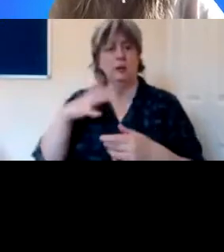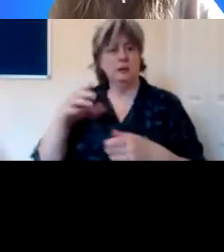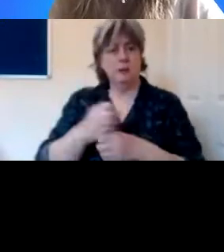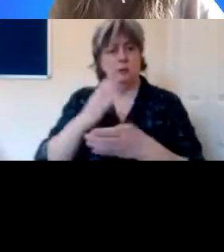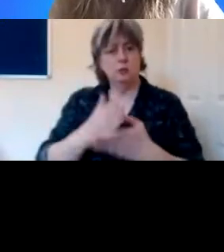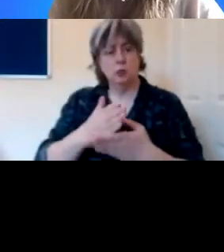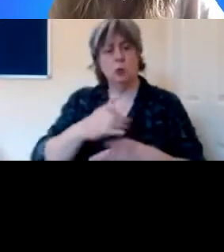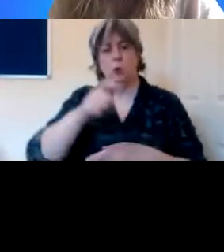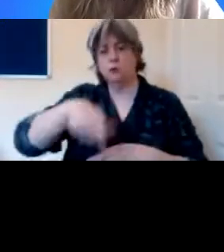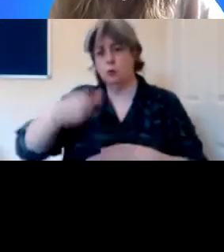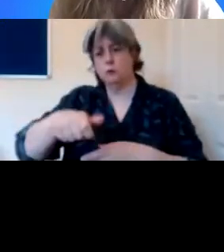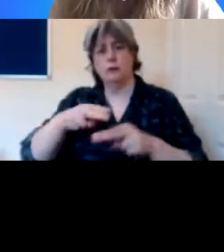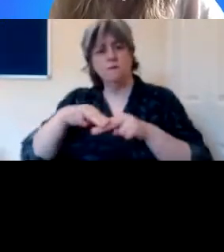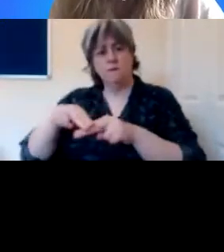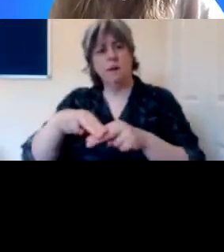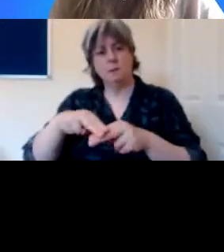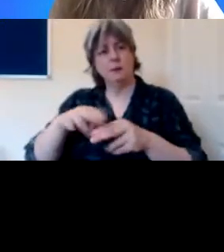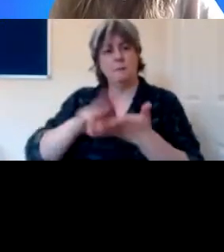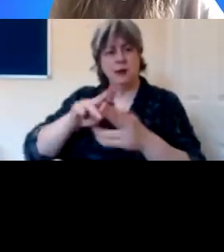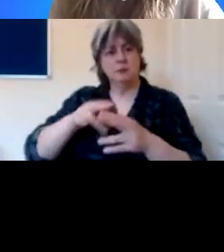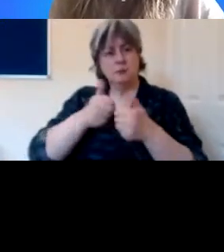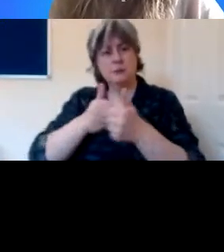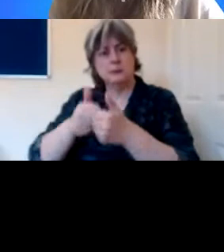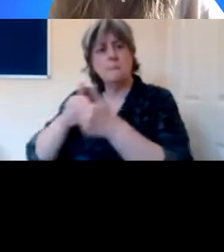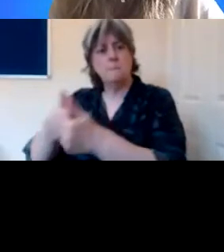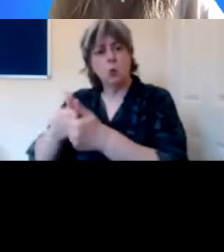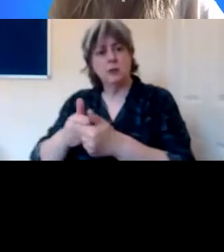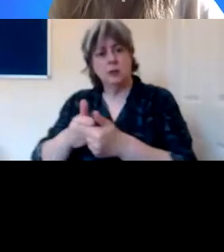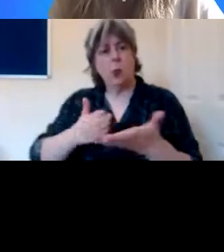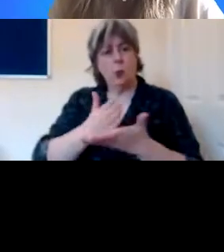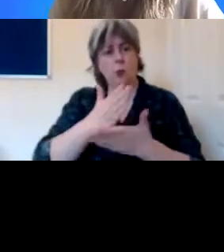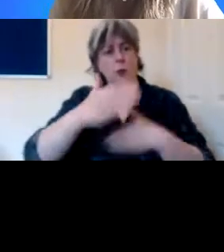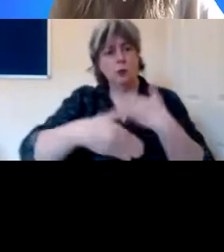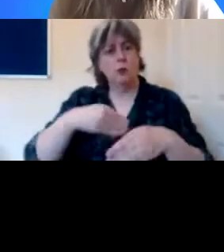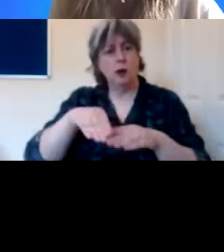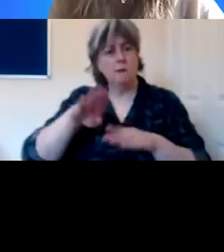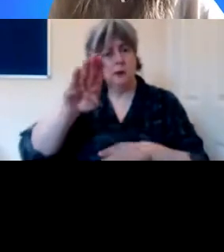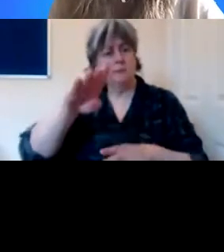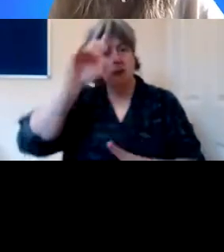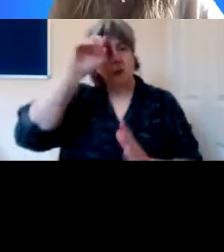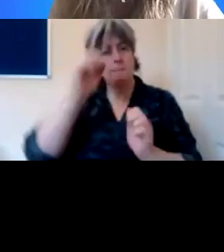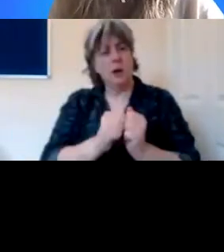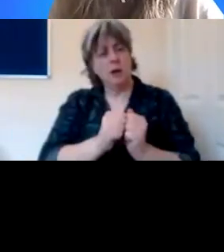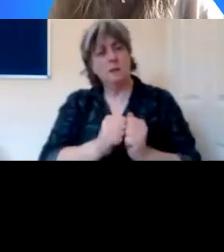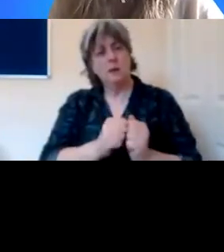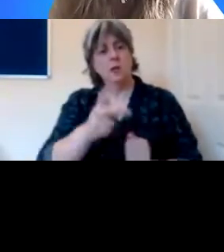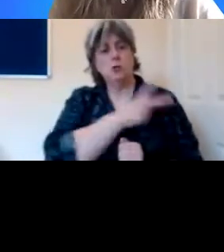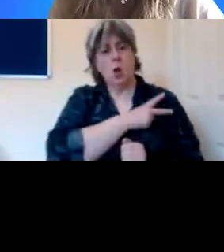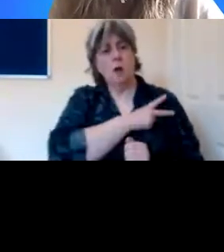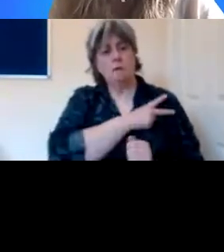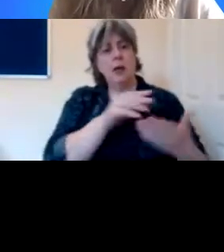recovery. We believe that the well-being of staff and leaders has got to be a priority at this